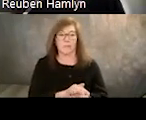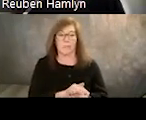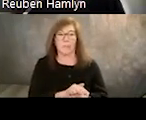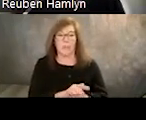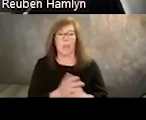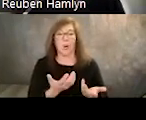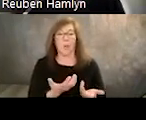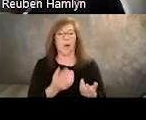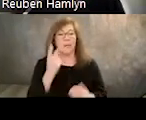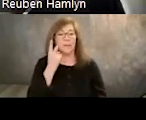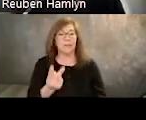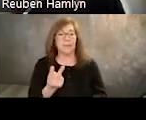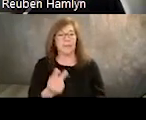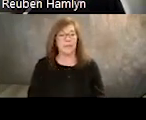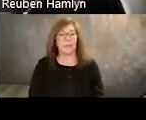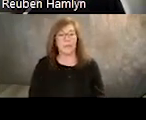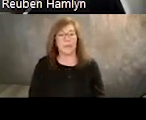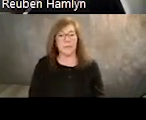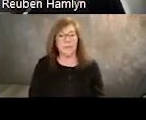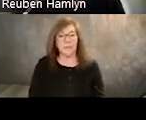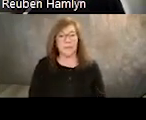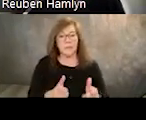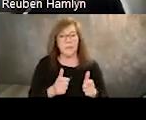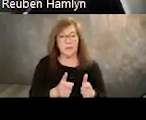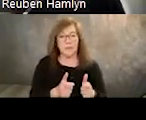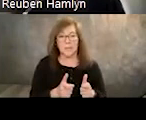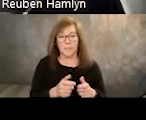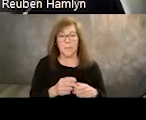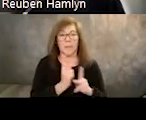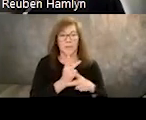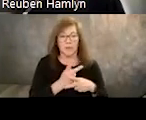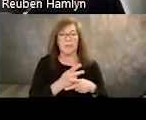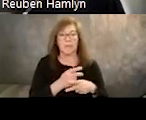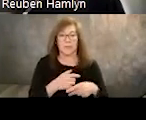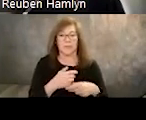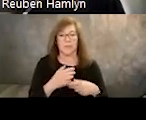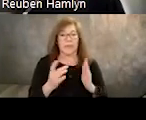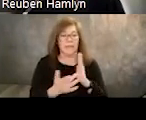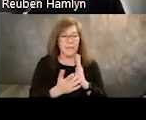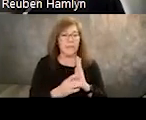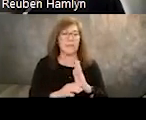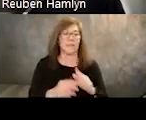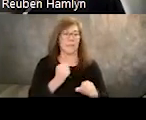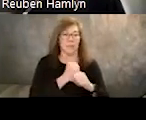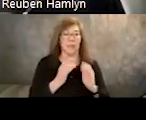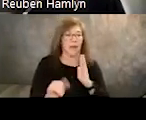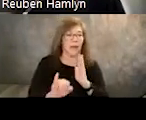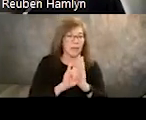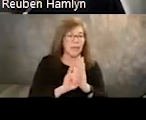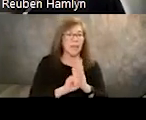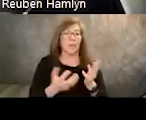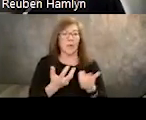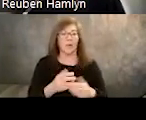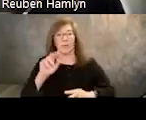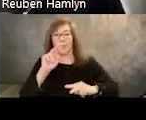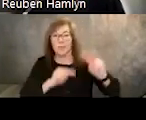also wanted to see if we could speed up the post-production techniques for concealing identity. We wanted to